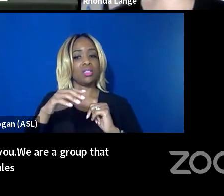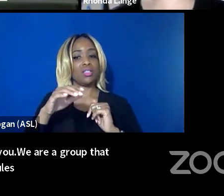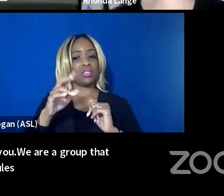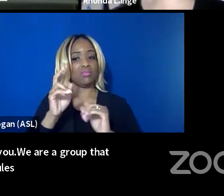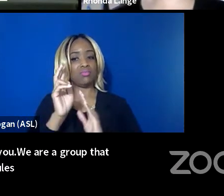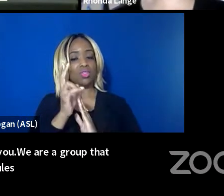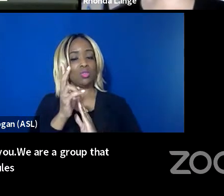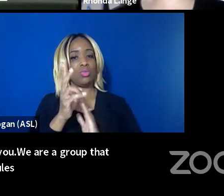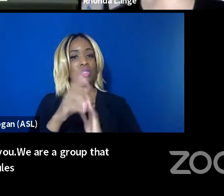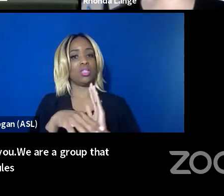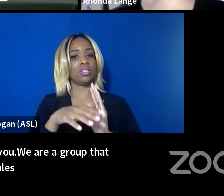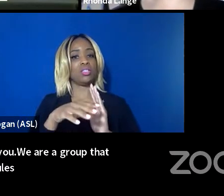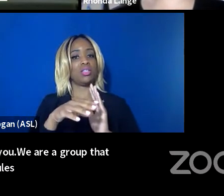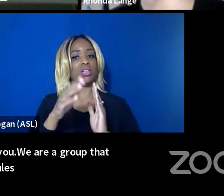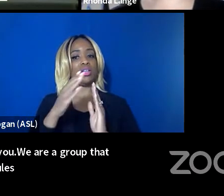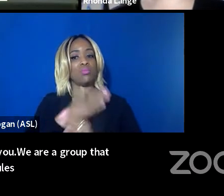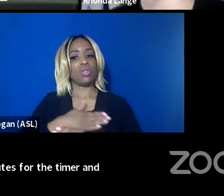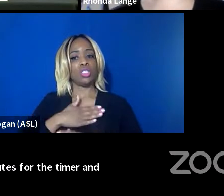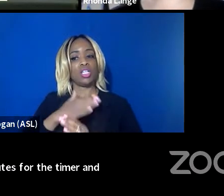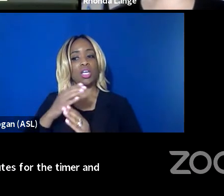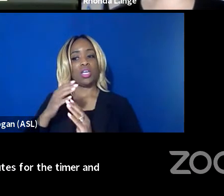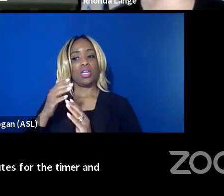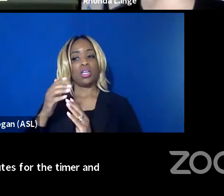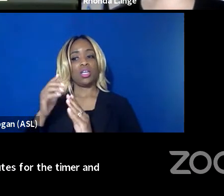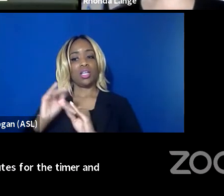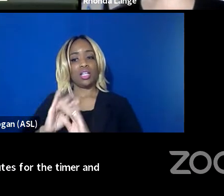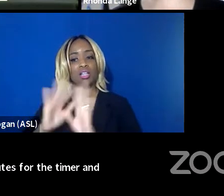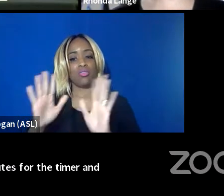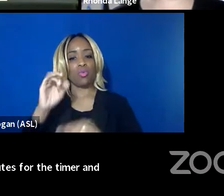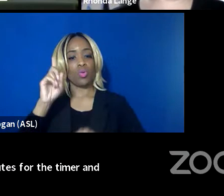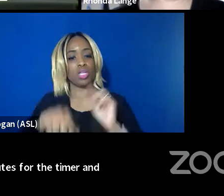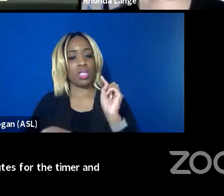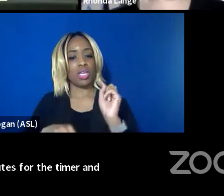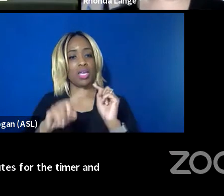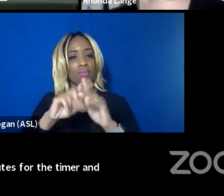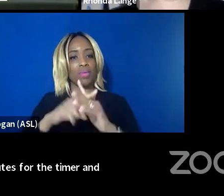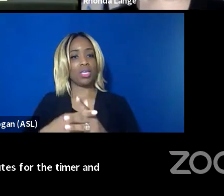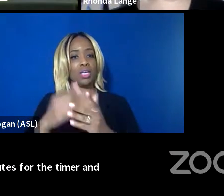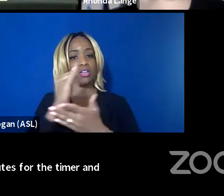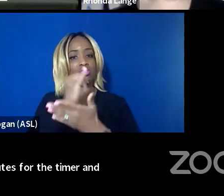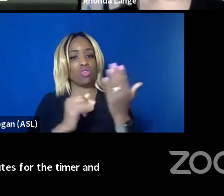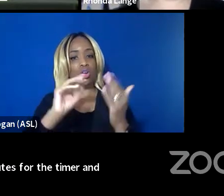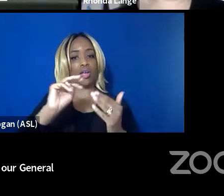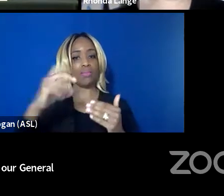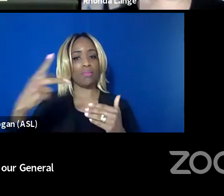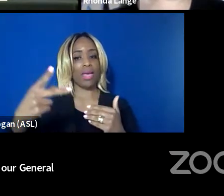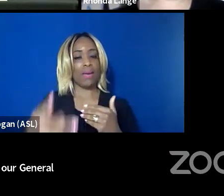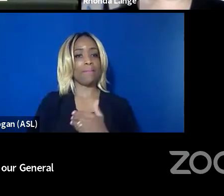we're appreciative of our general counsel's clarification. We have not began drawing the maps.